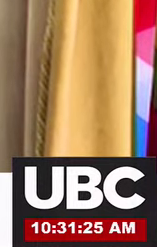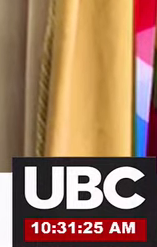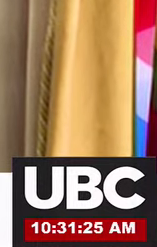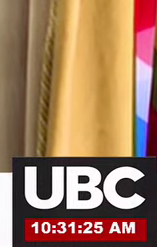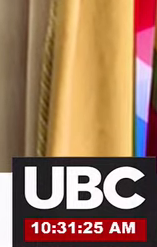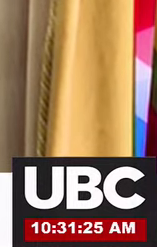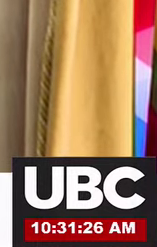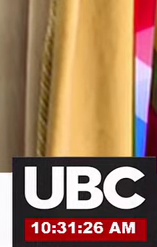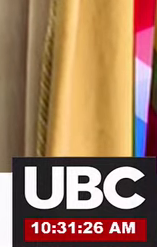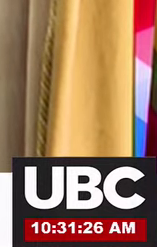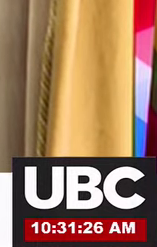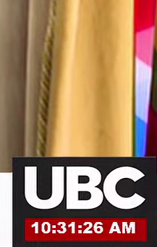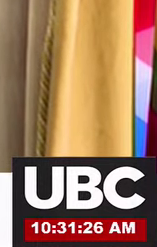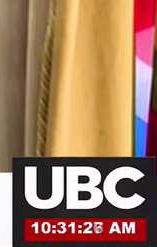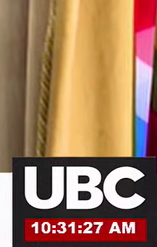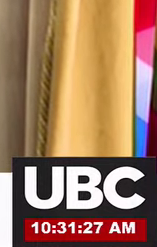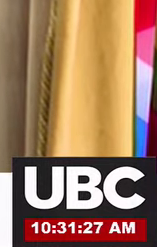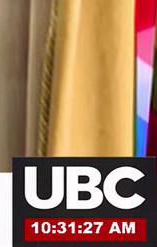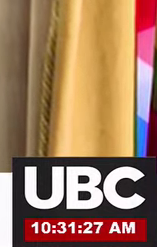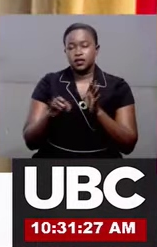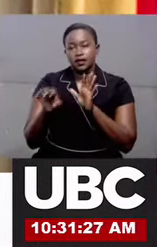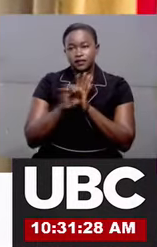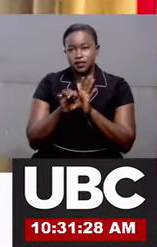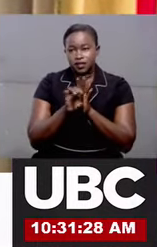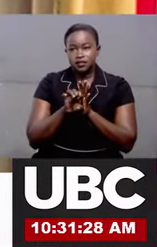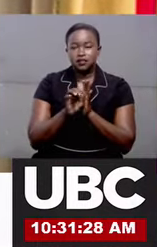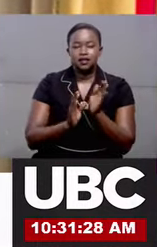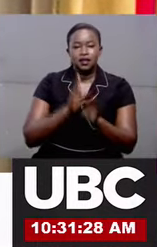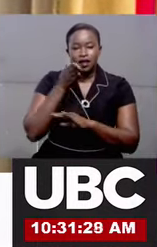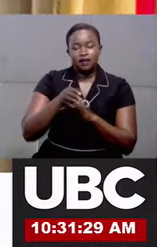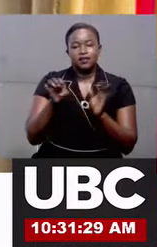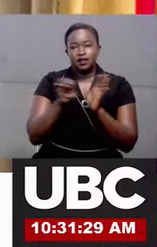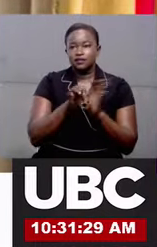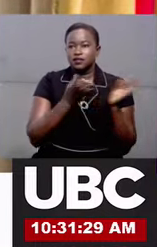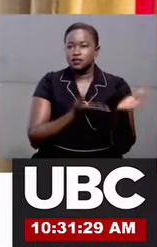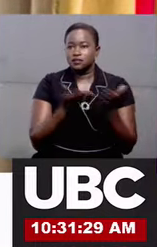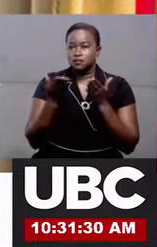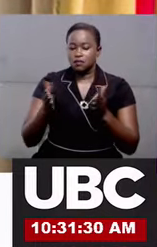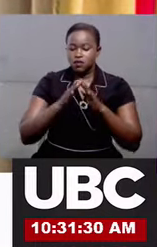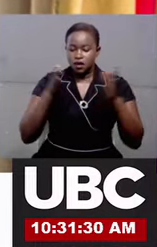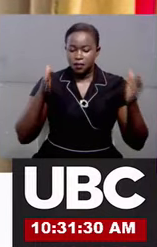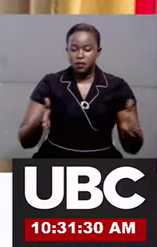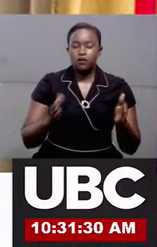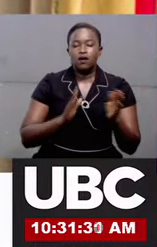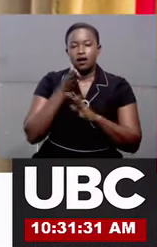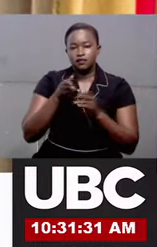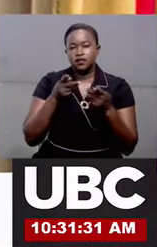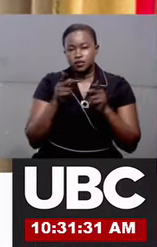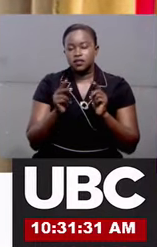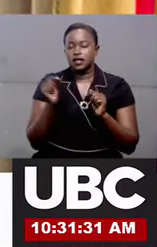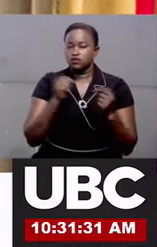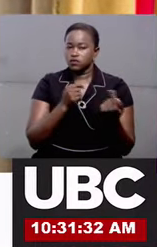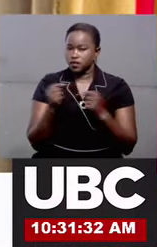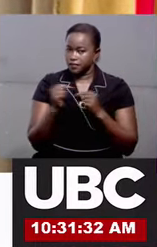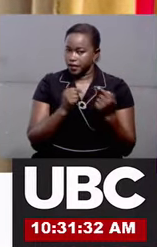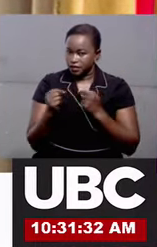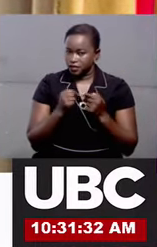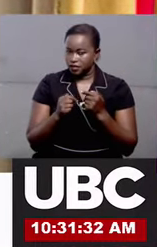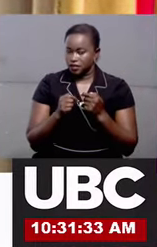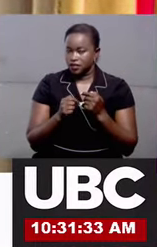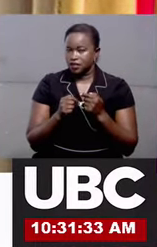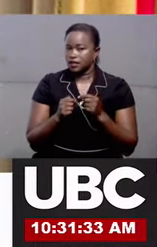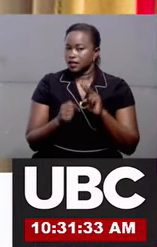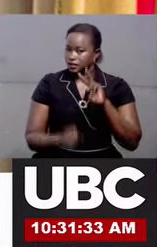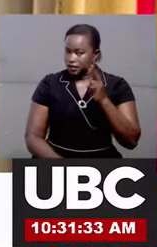table, and after you've laid any evidence on table, then we debate on it. That's number